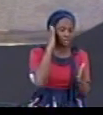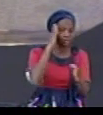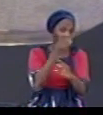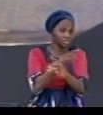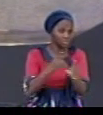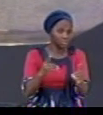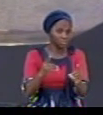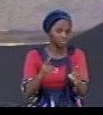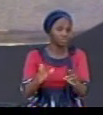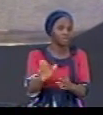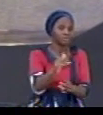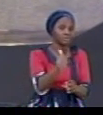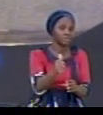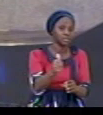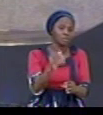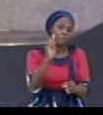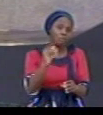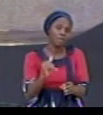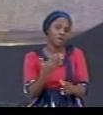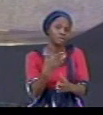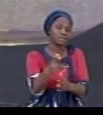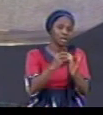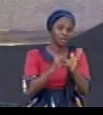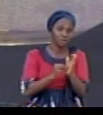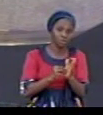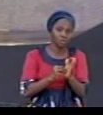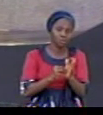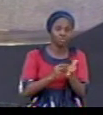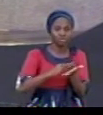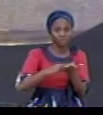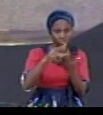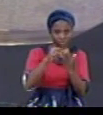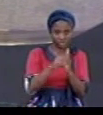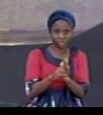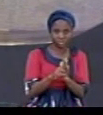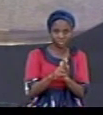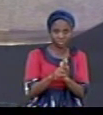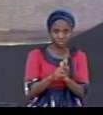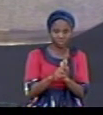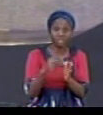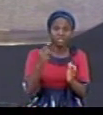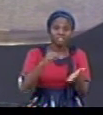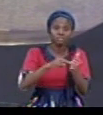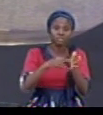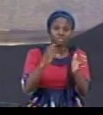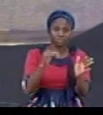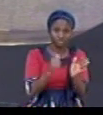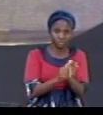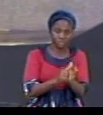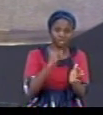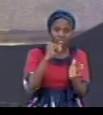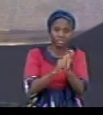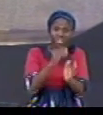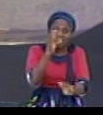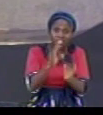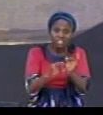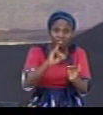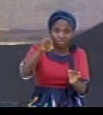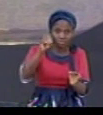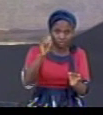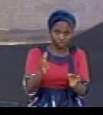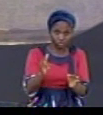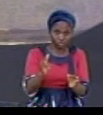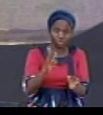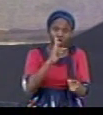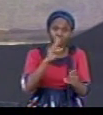own righteousness. You know the meaning of that? If Job were to live at this